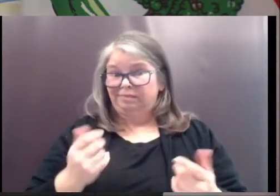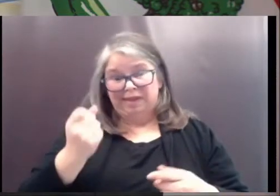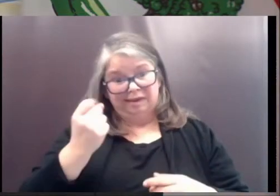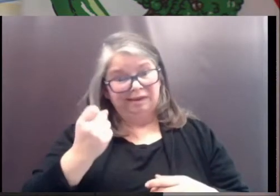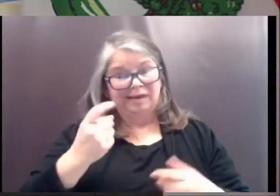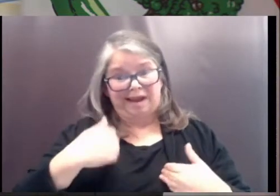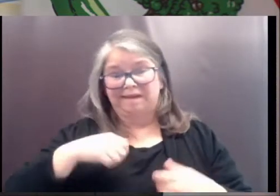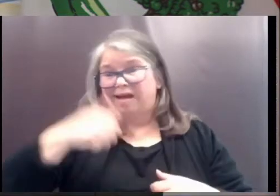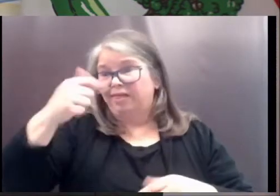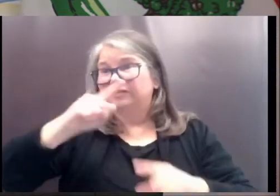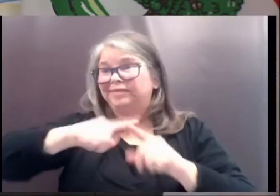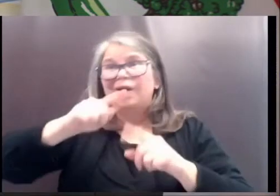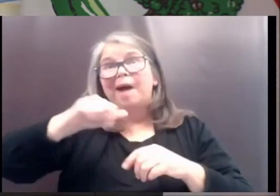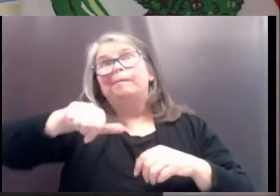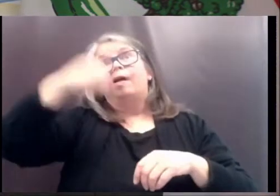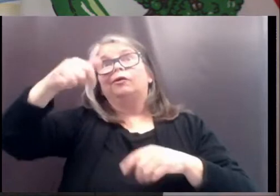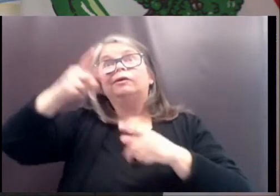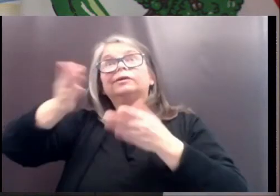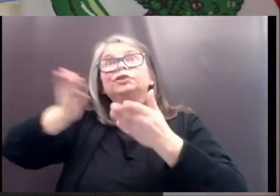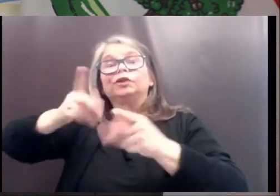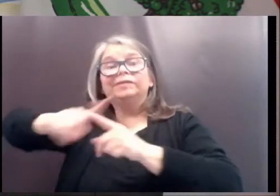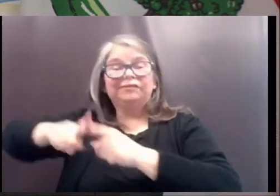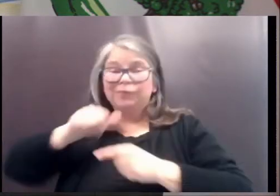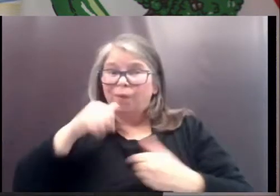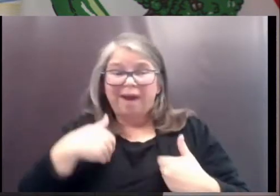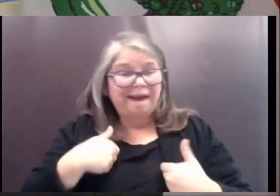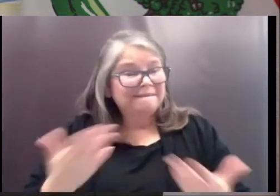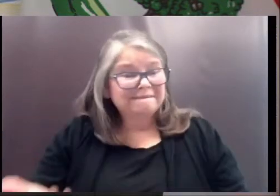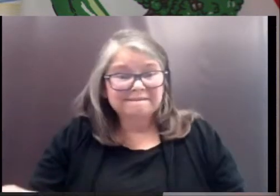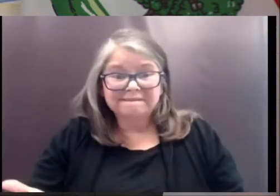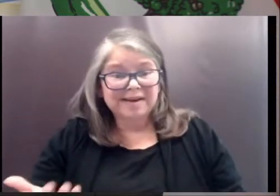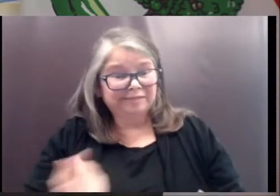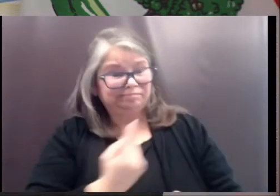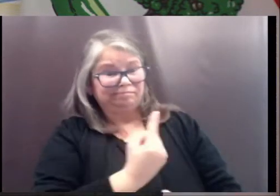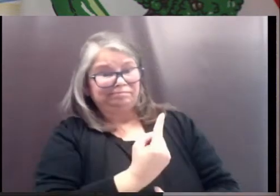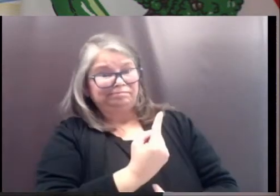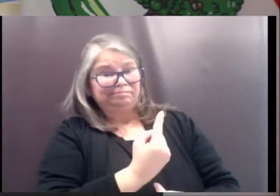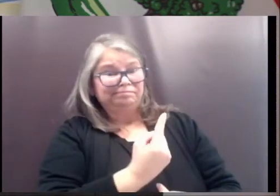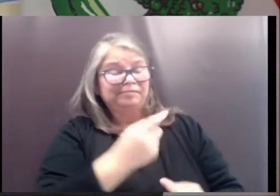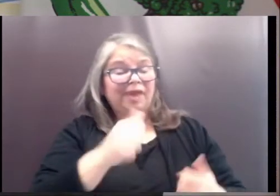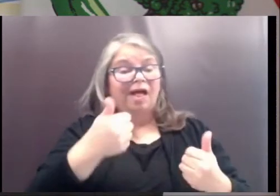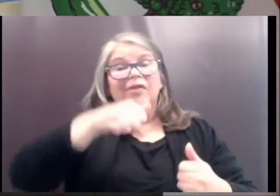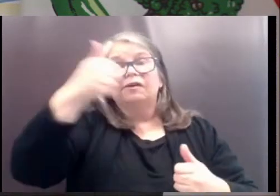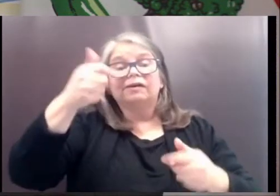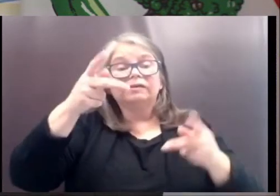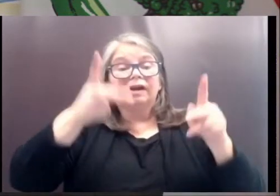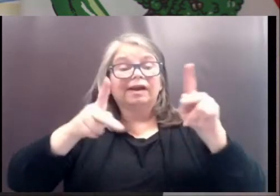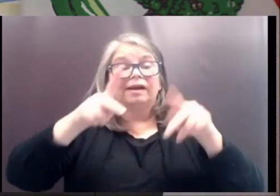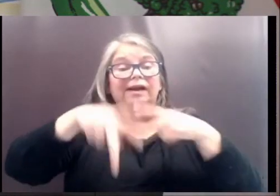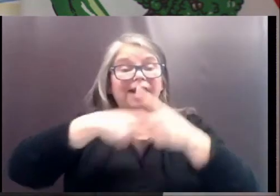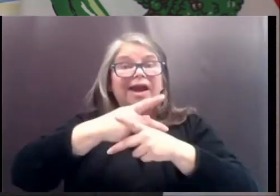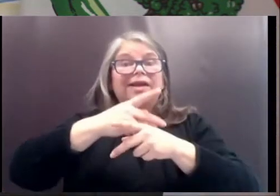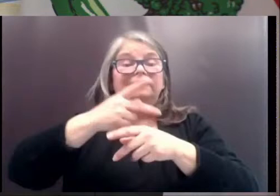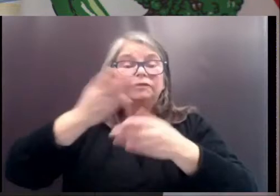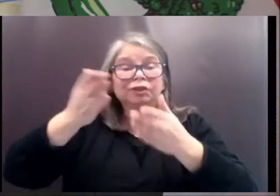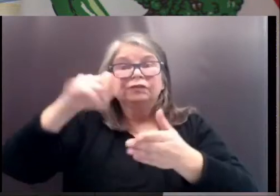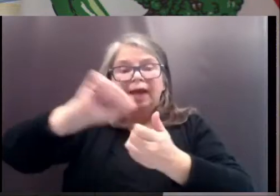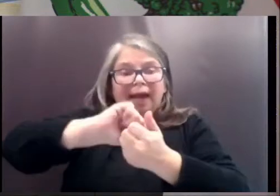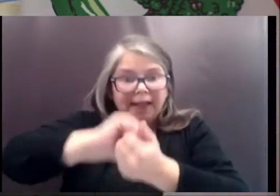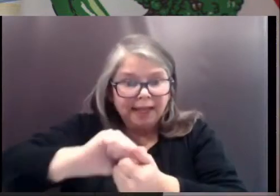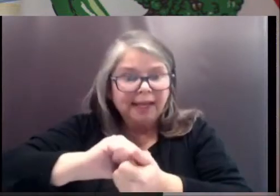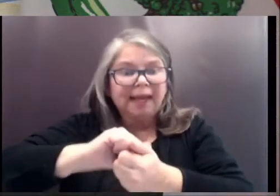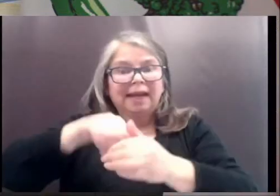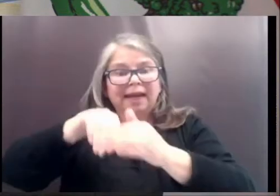would complicate things as far as cleaning them in between individuals and trying to stream people in and out of our sites. So we